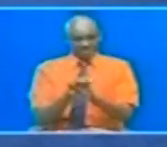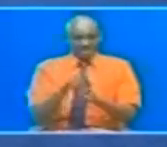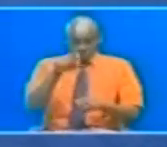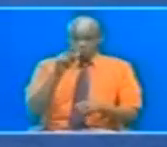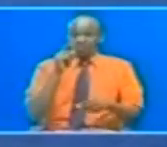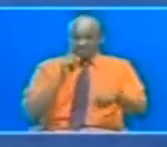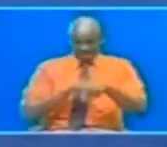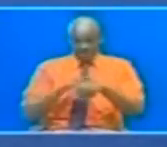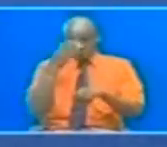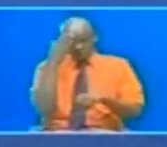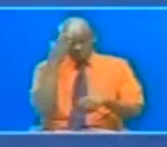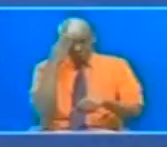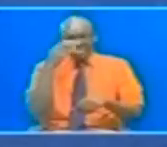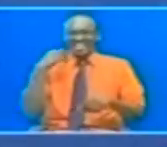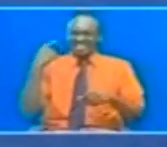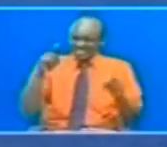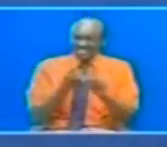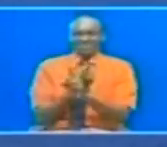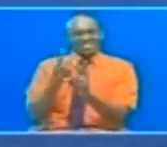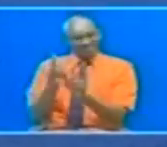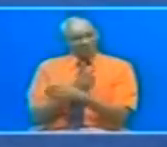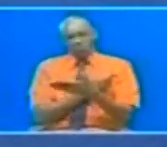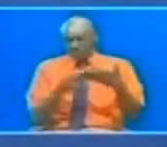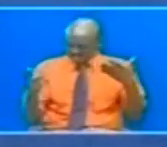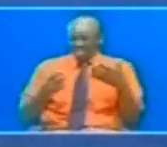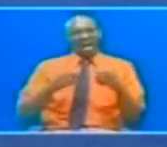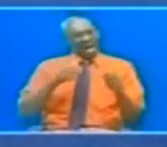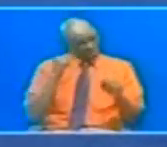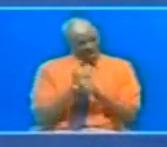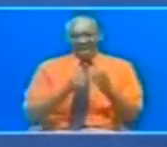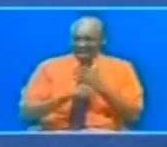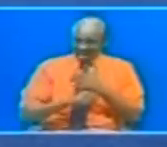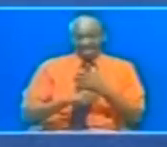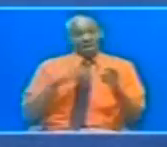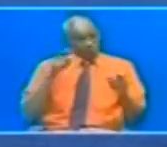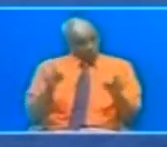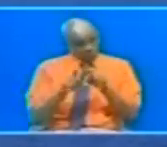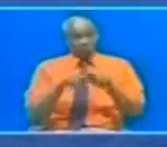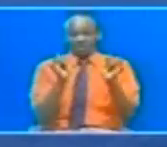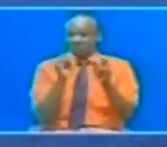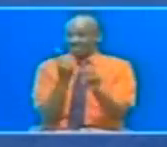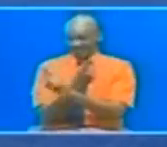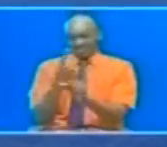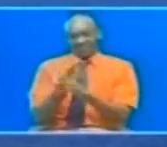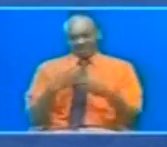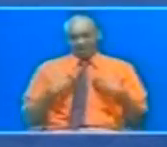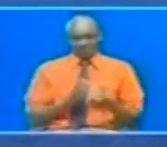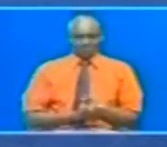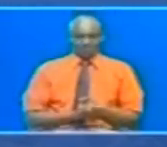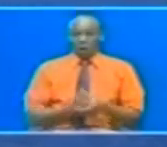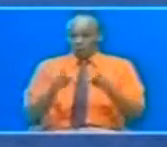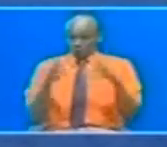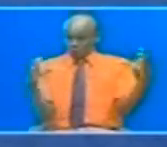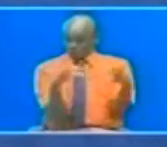we wind off a crazy, crazy and hectic week. Well, tonight we have comprehensive coverage of the day's events, and we also have the group